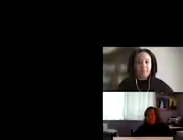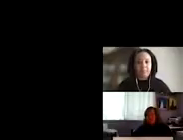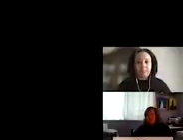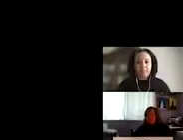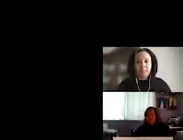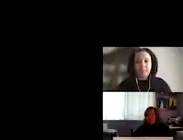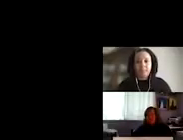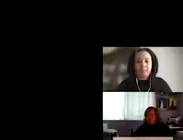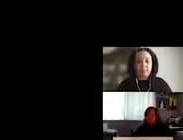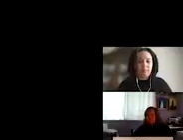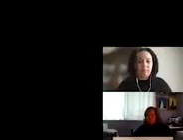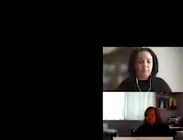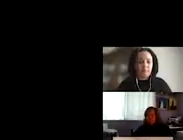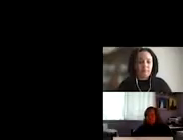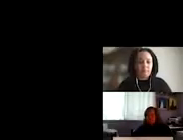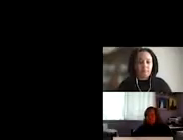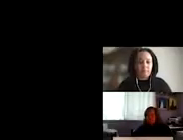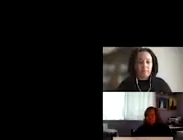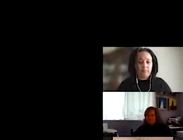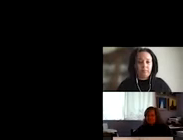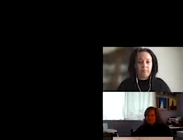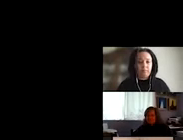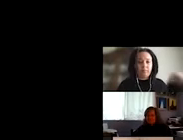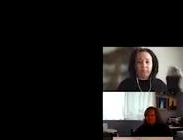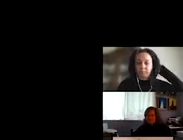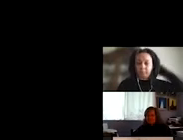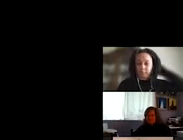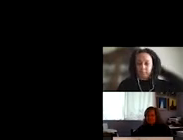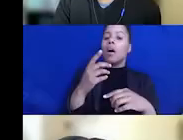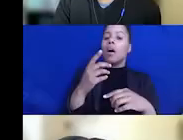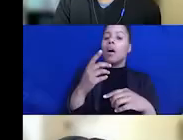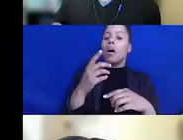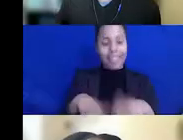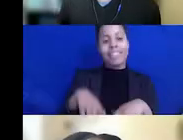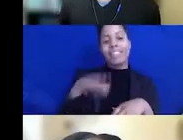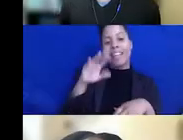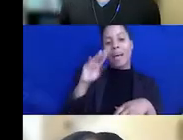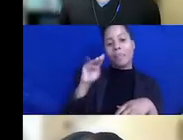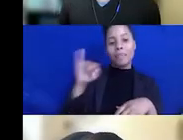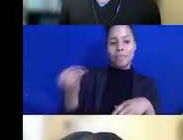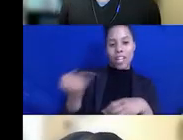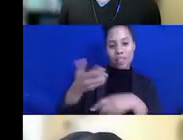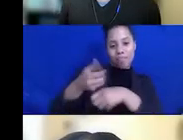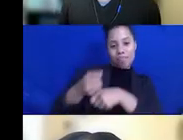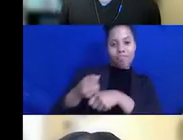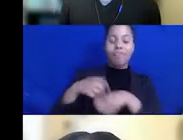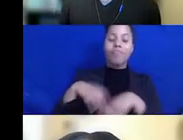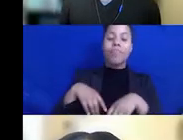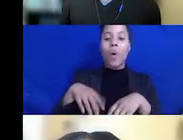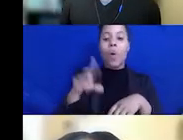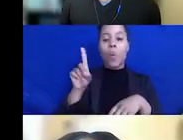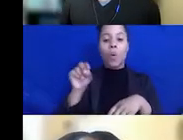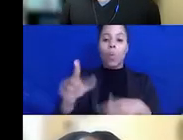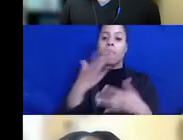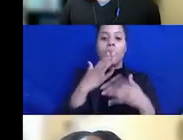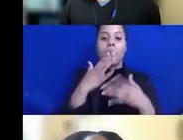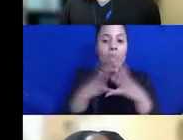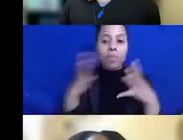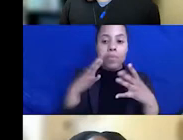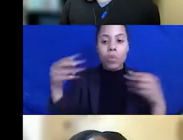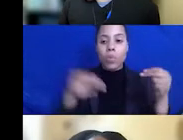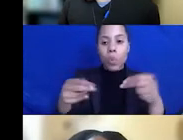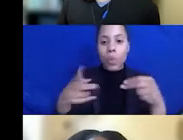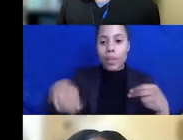for today's MJ 101, and thank you so much for joining us today. As many of you know,